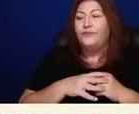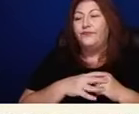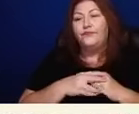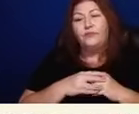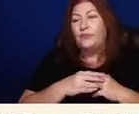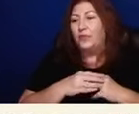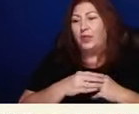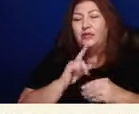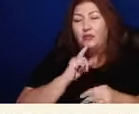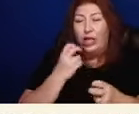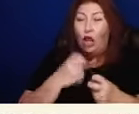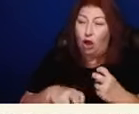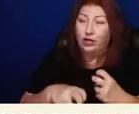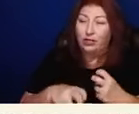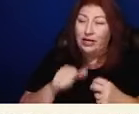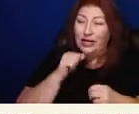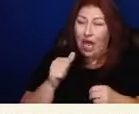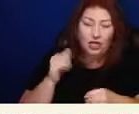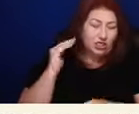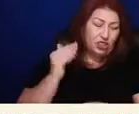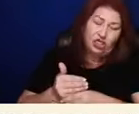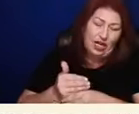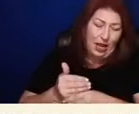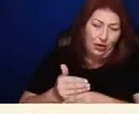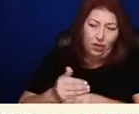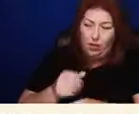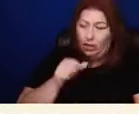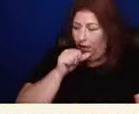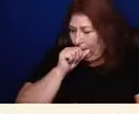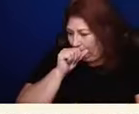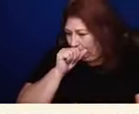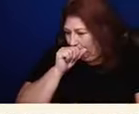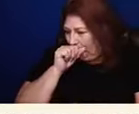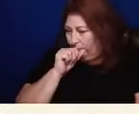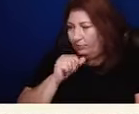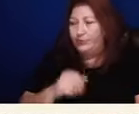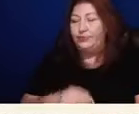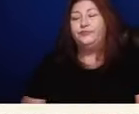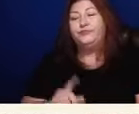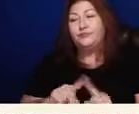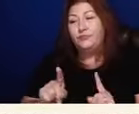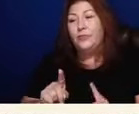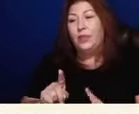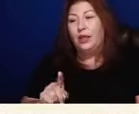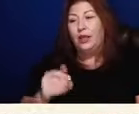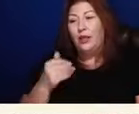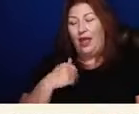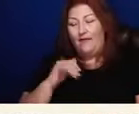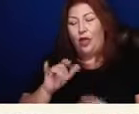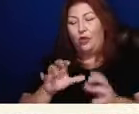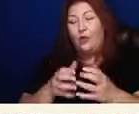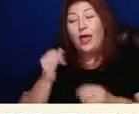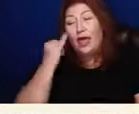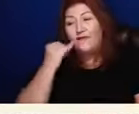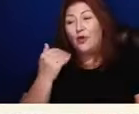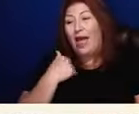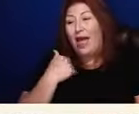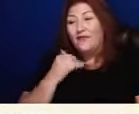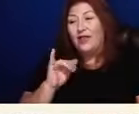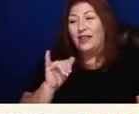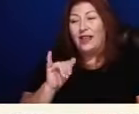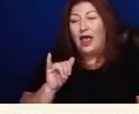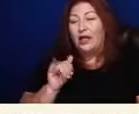it's really hard not to shut everybody out. But when we have that group, so if you have a small handful of